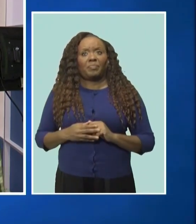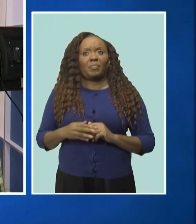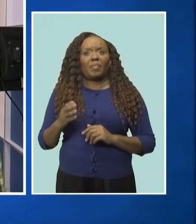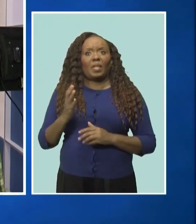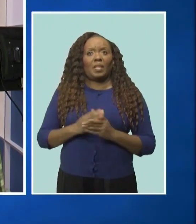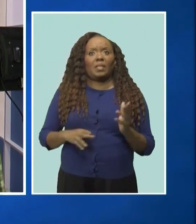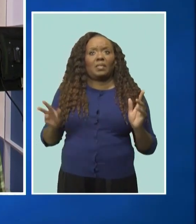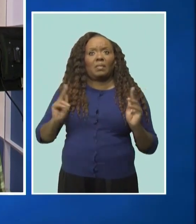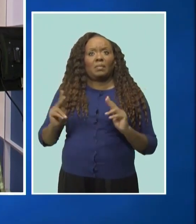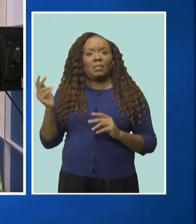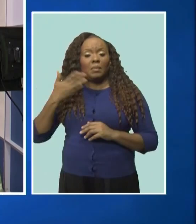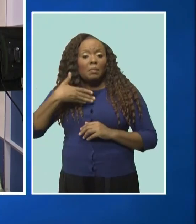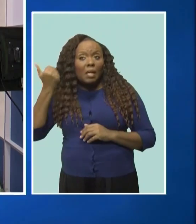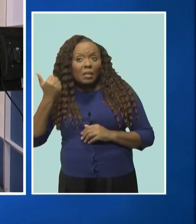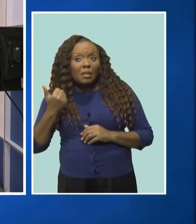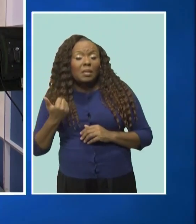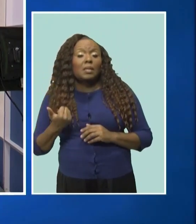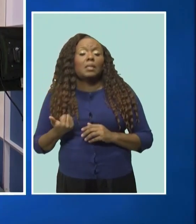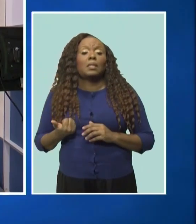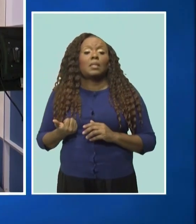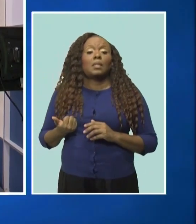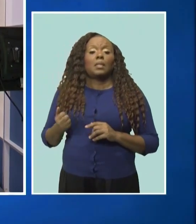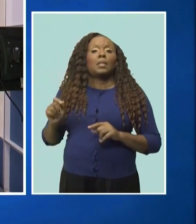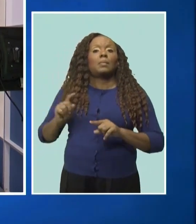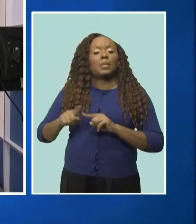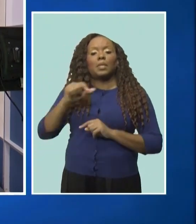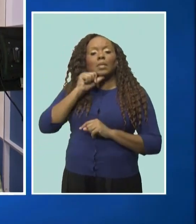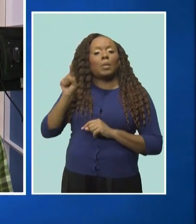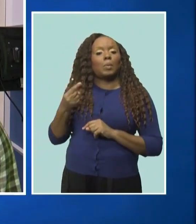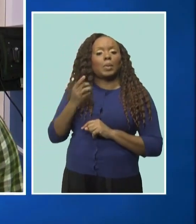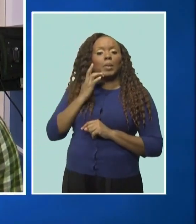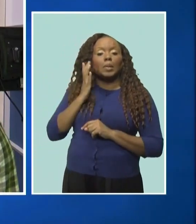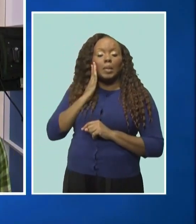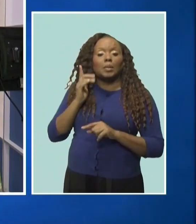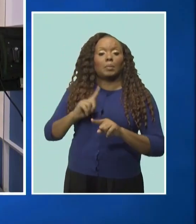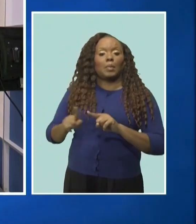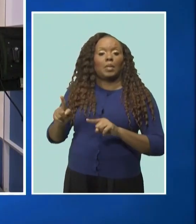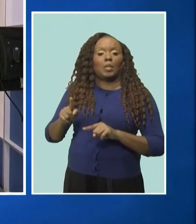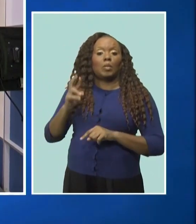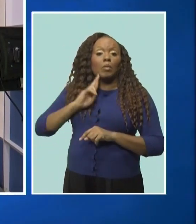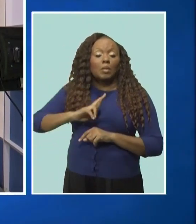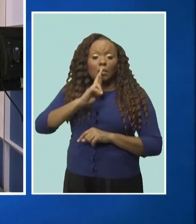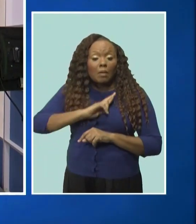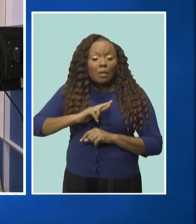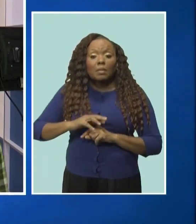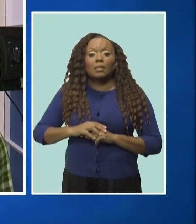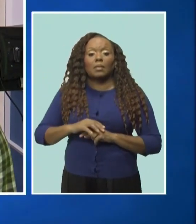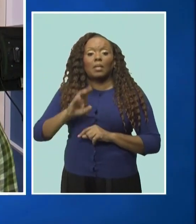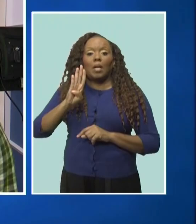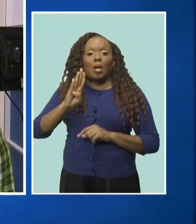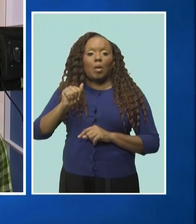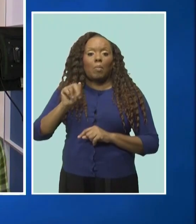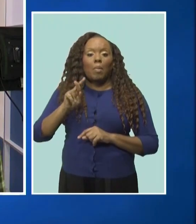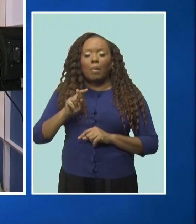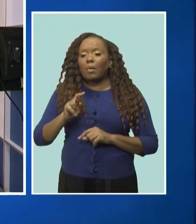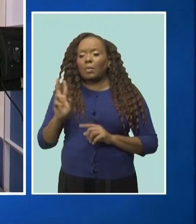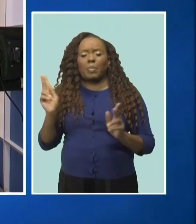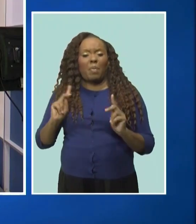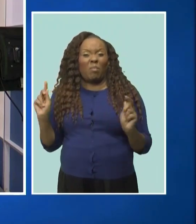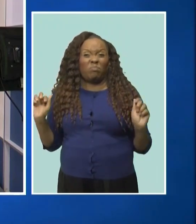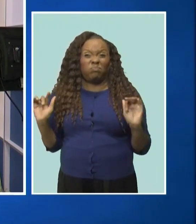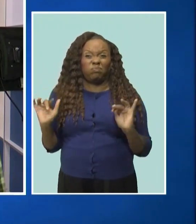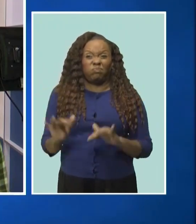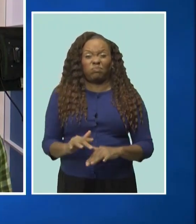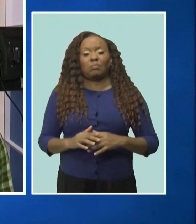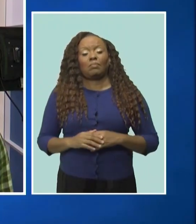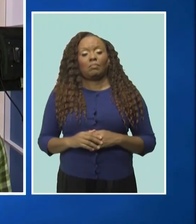than others, obviously, and that goes beyond just hotels. There were some restaurants and bars who got a lot of lively action. I think you would have